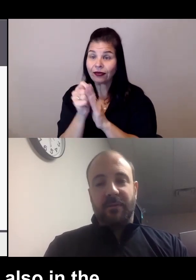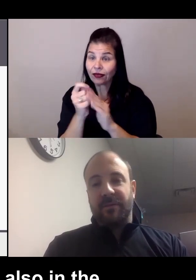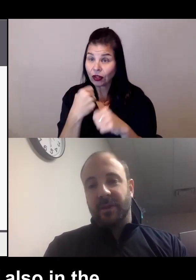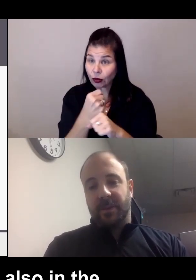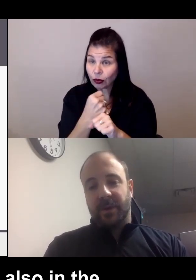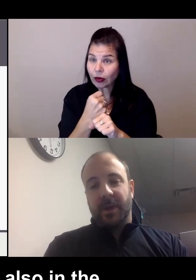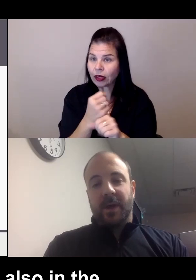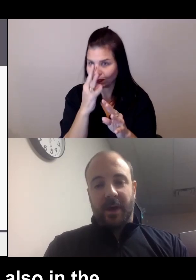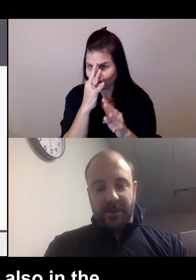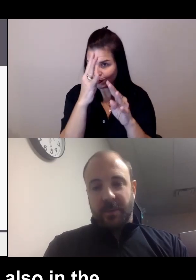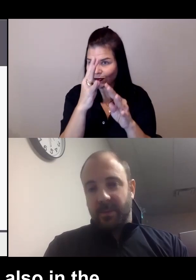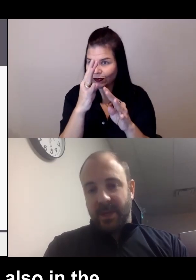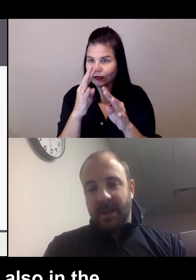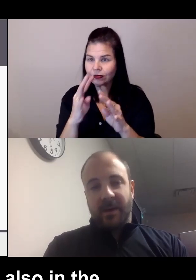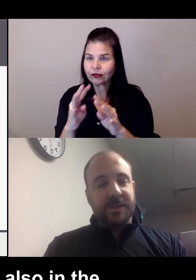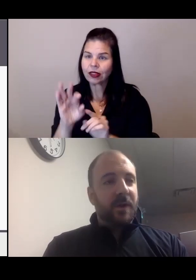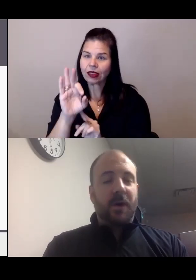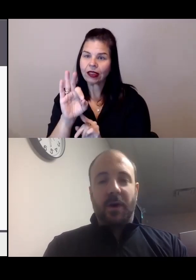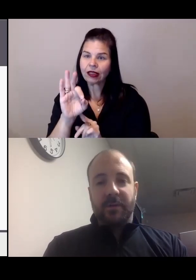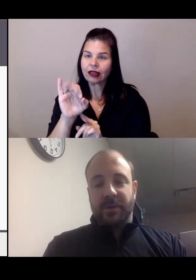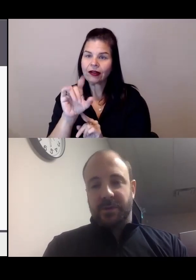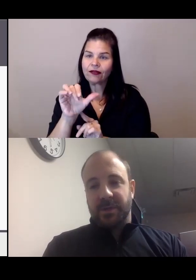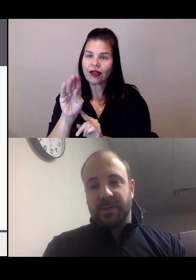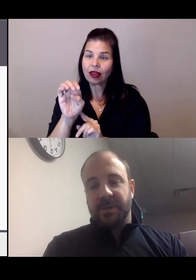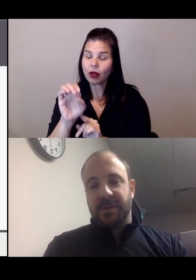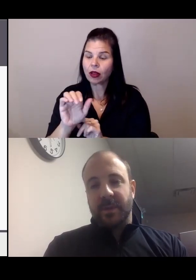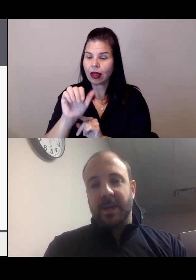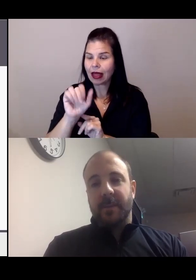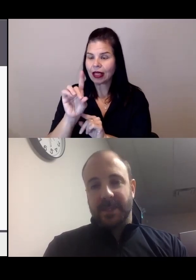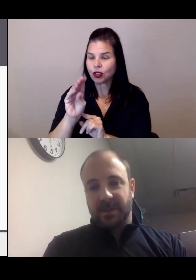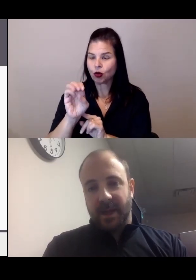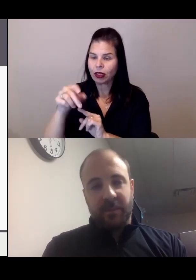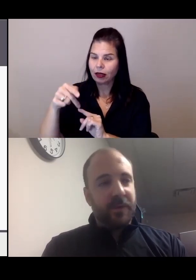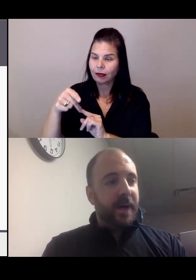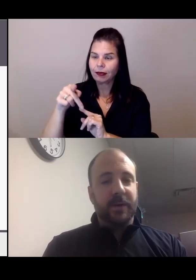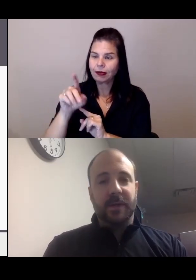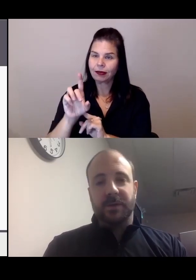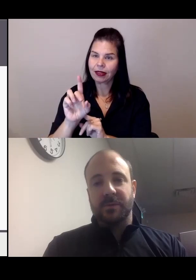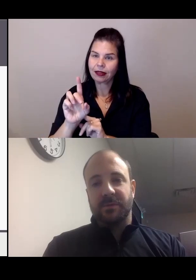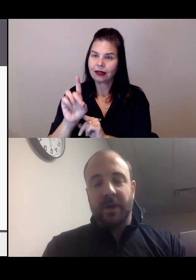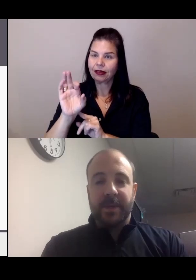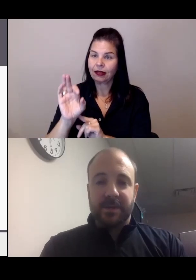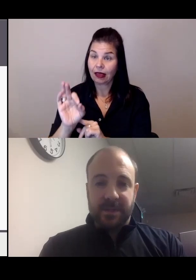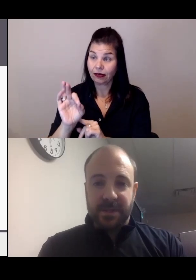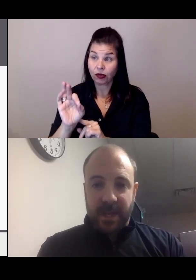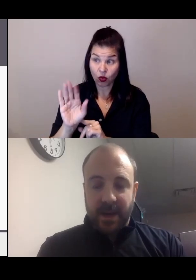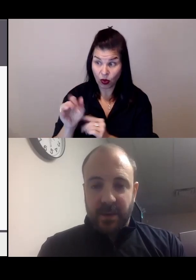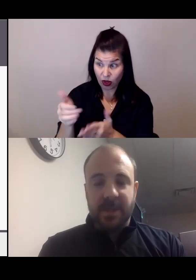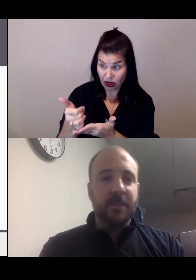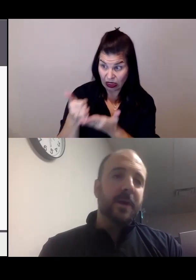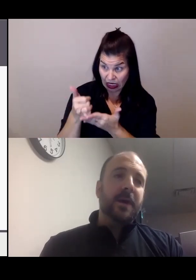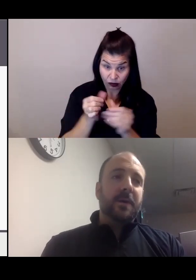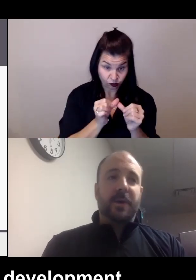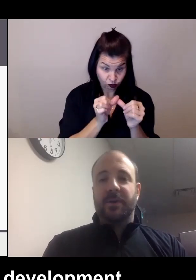creation of fillable Adobe PDFs. All of those resources have been immensely helpful, not only in terms of helping to sustain